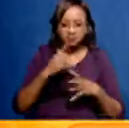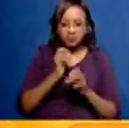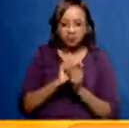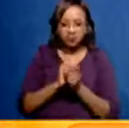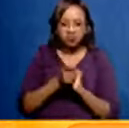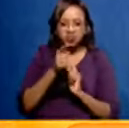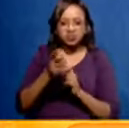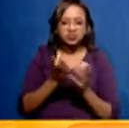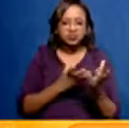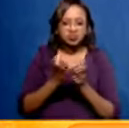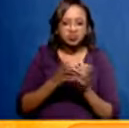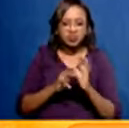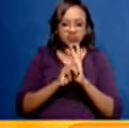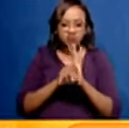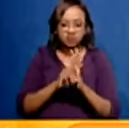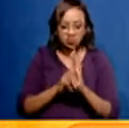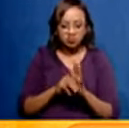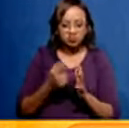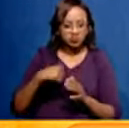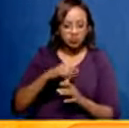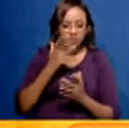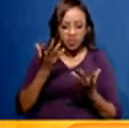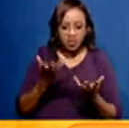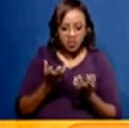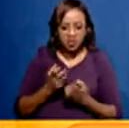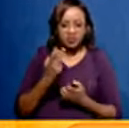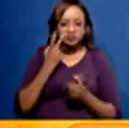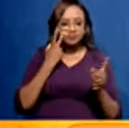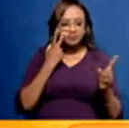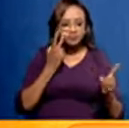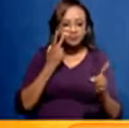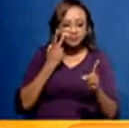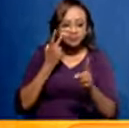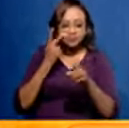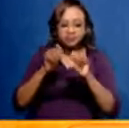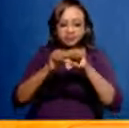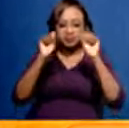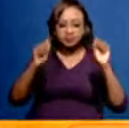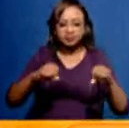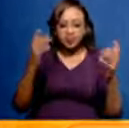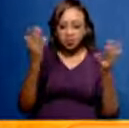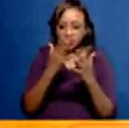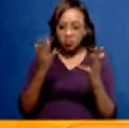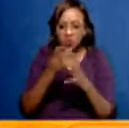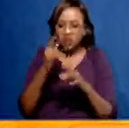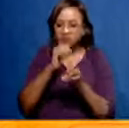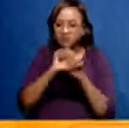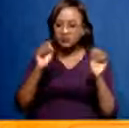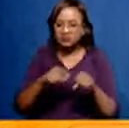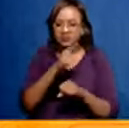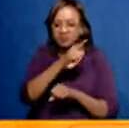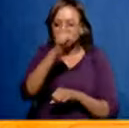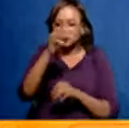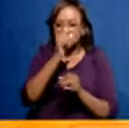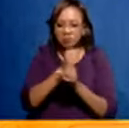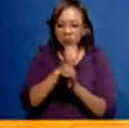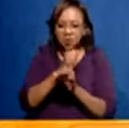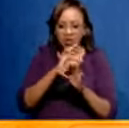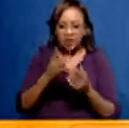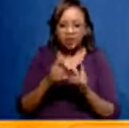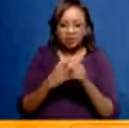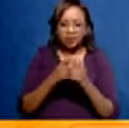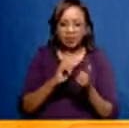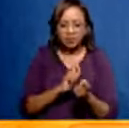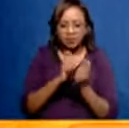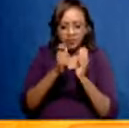I said, the first thing what we need to do, we need to benchmark. We need to copy systems we work from other universities and tailor it and replicate it here